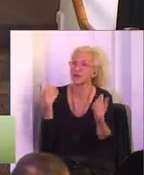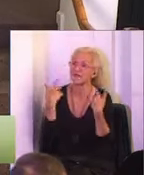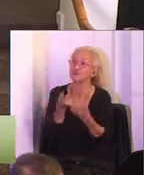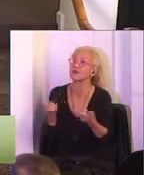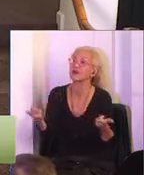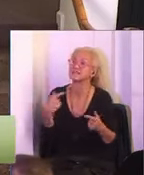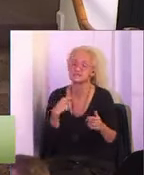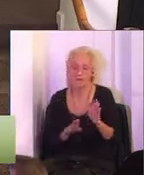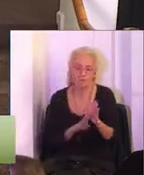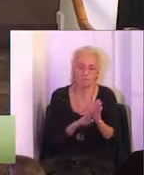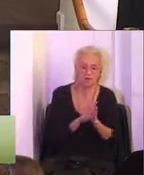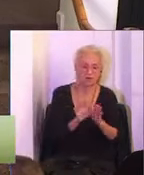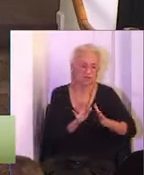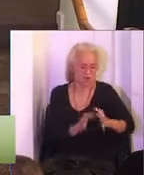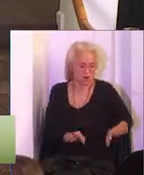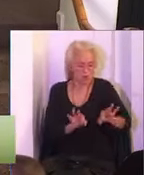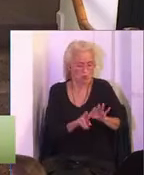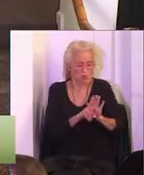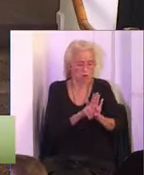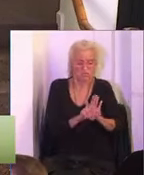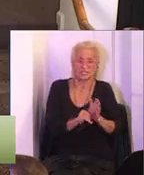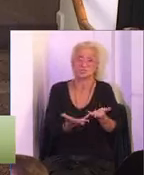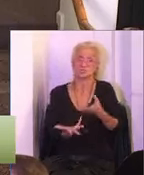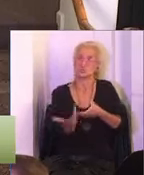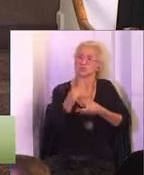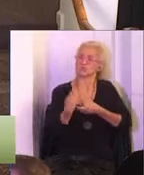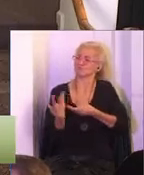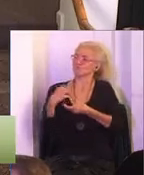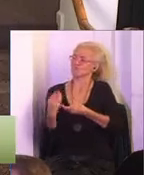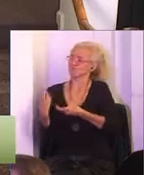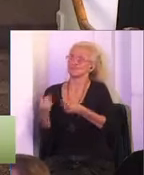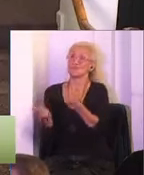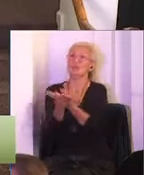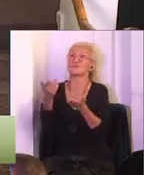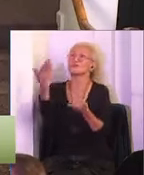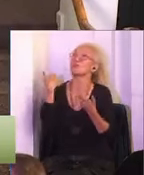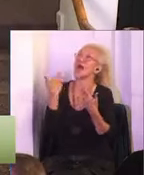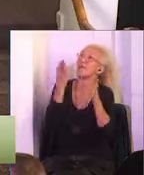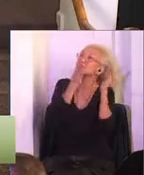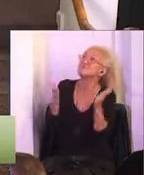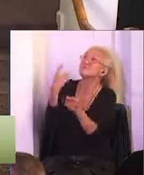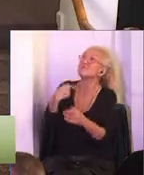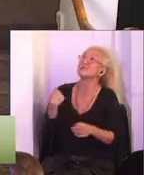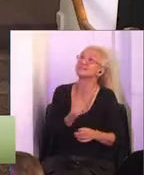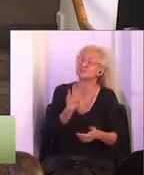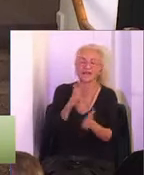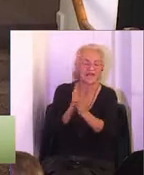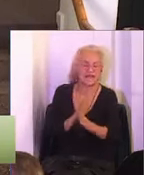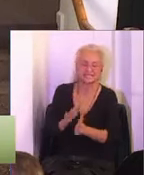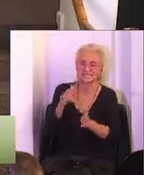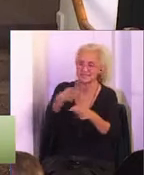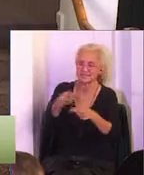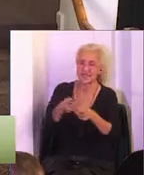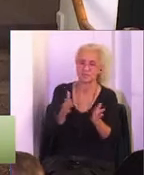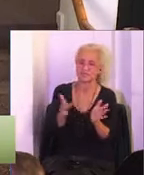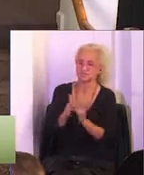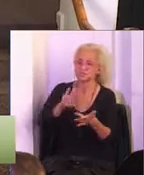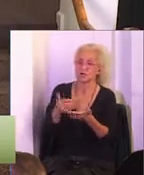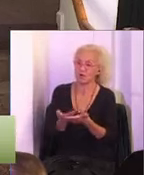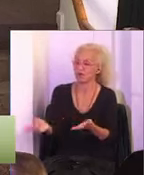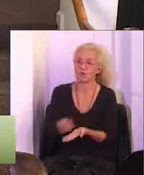us feel that worthiness to receive everything that you have for us. We ask in the name of Jesus and all that is